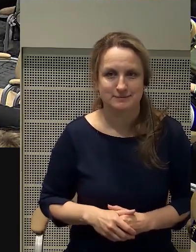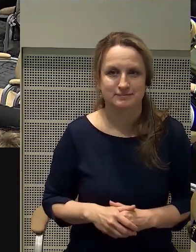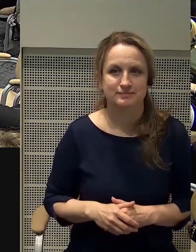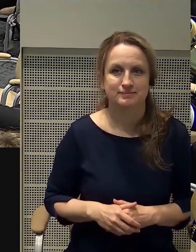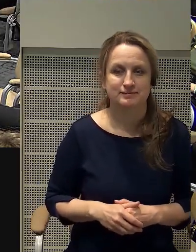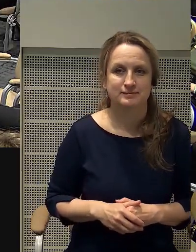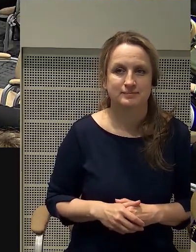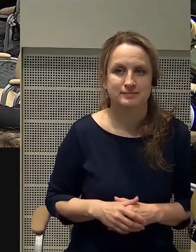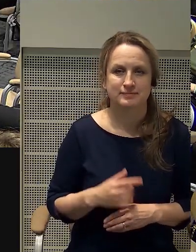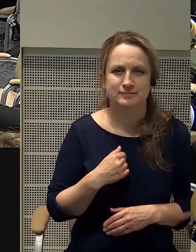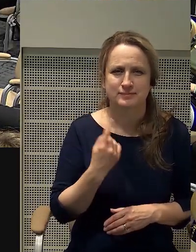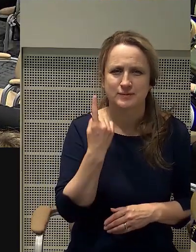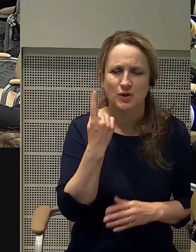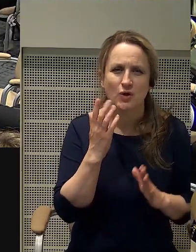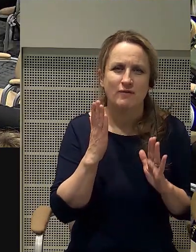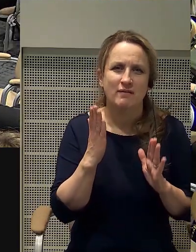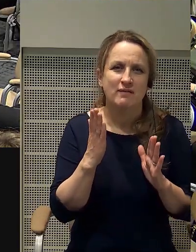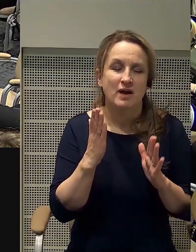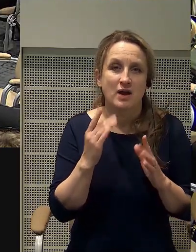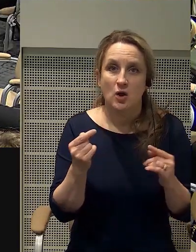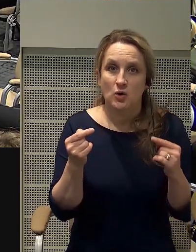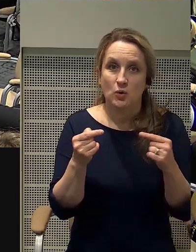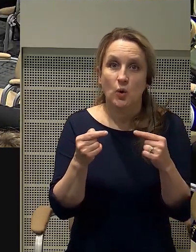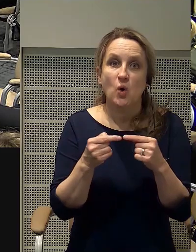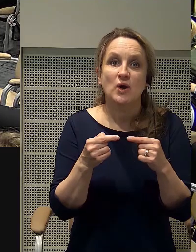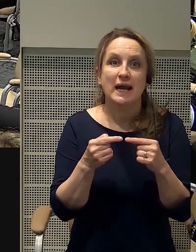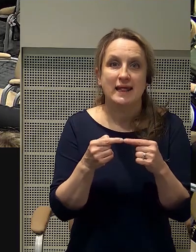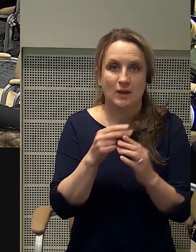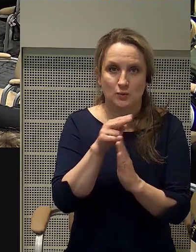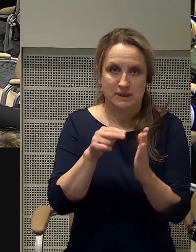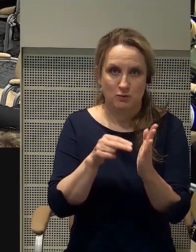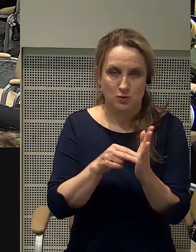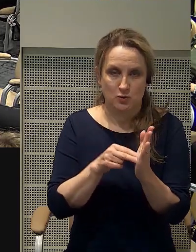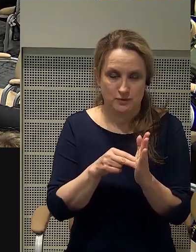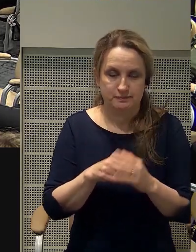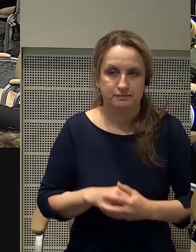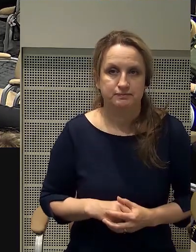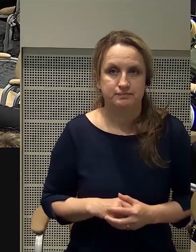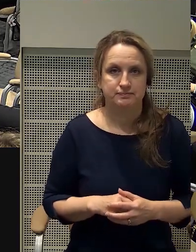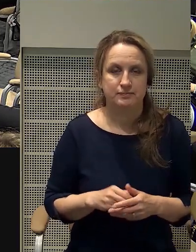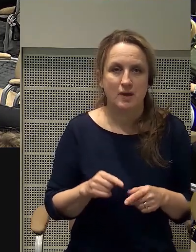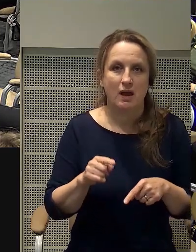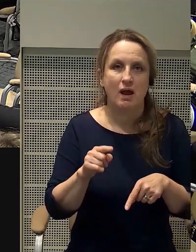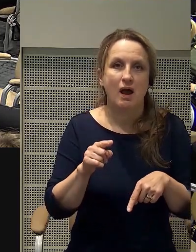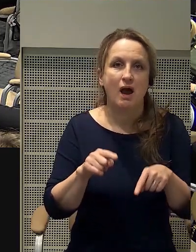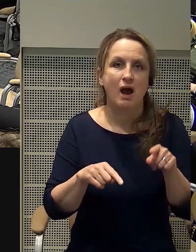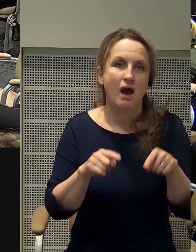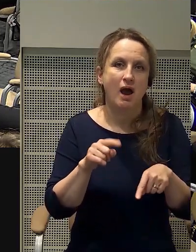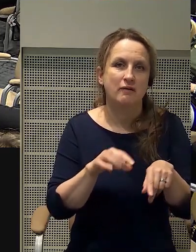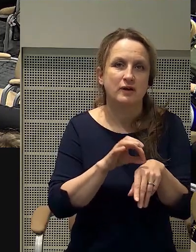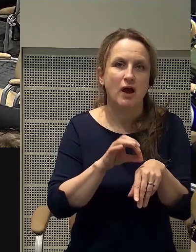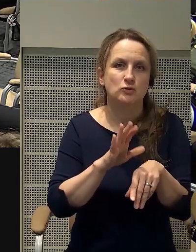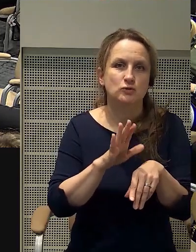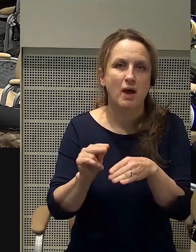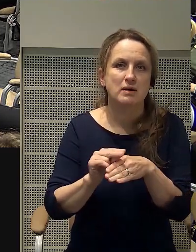question regarding availability of orphan drugs and clinical trials in small countries. What